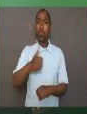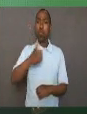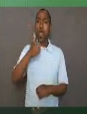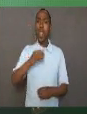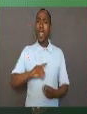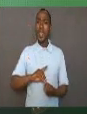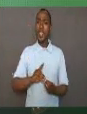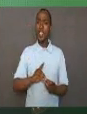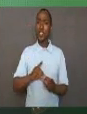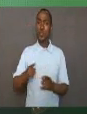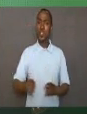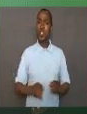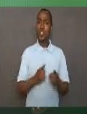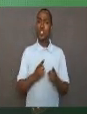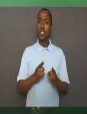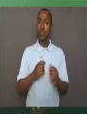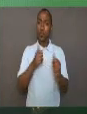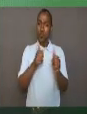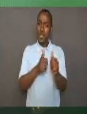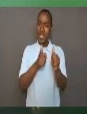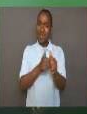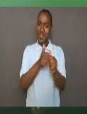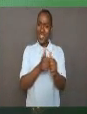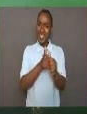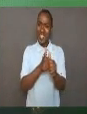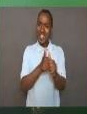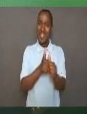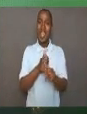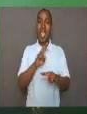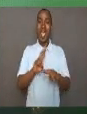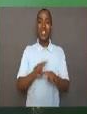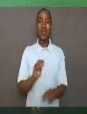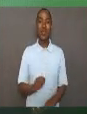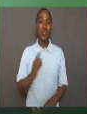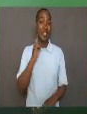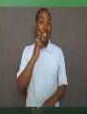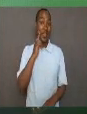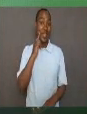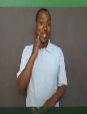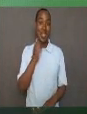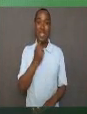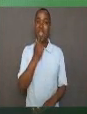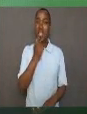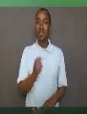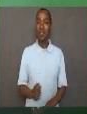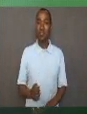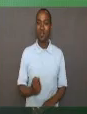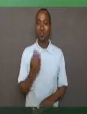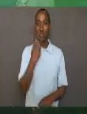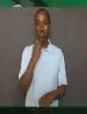system, along with the salivary gland and the tongue. Good